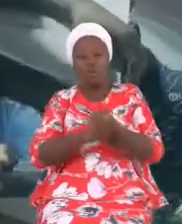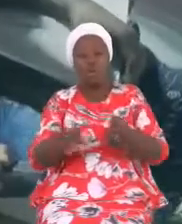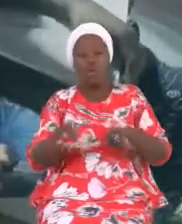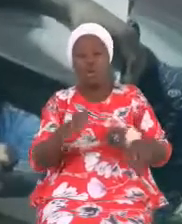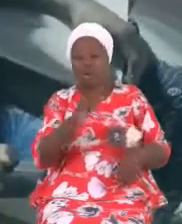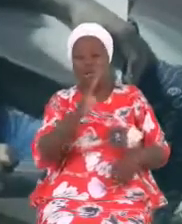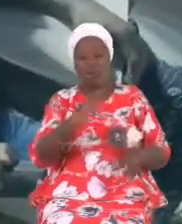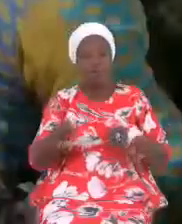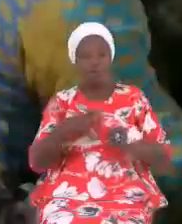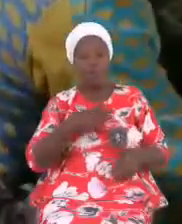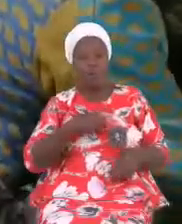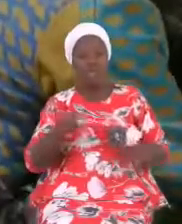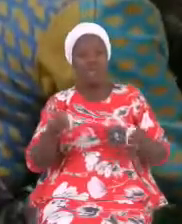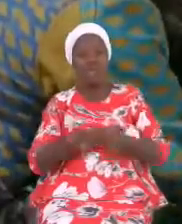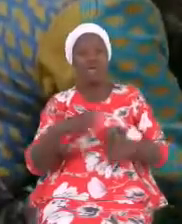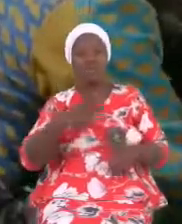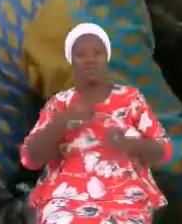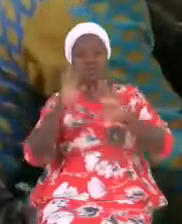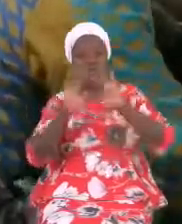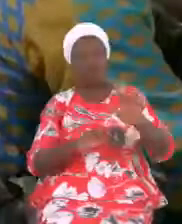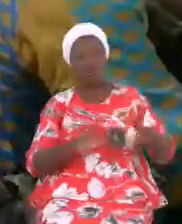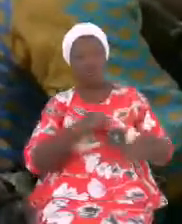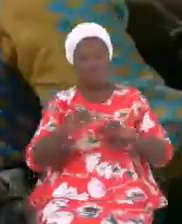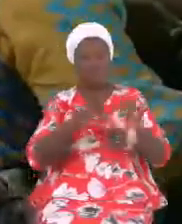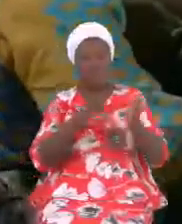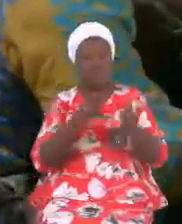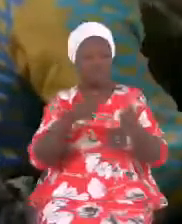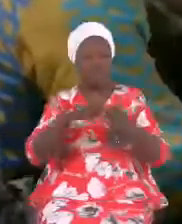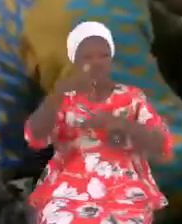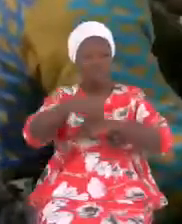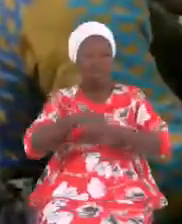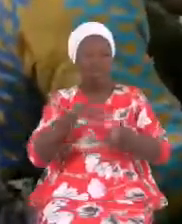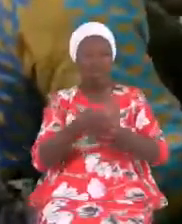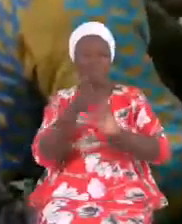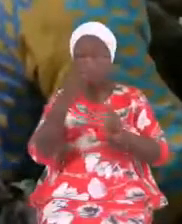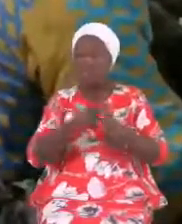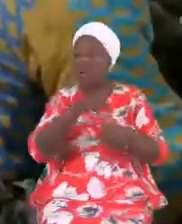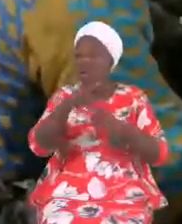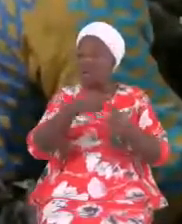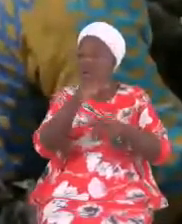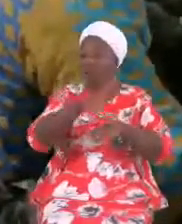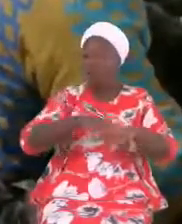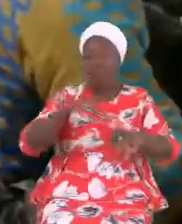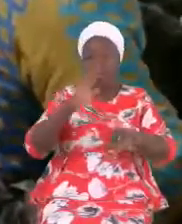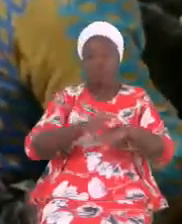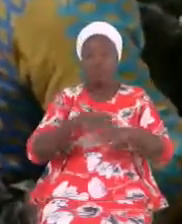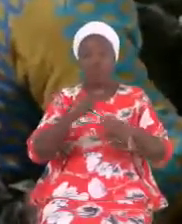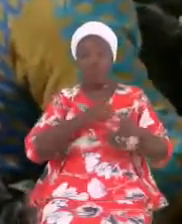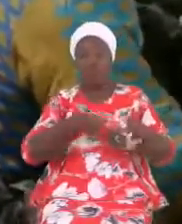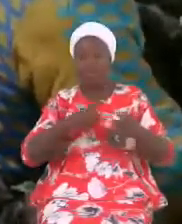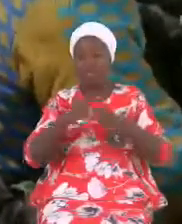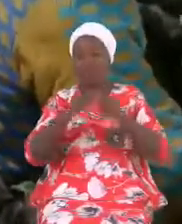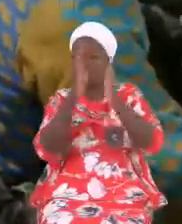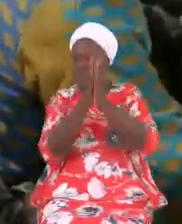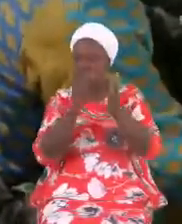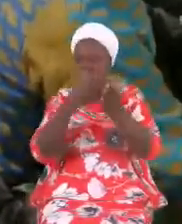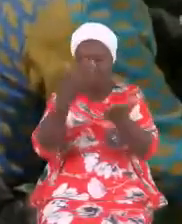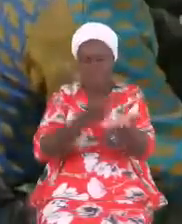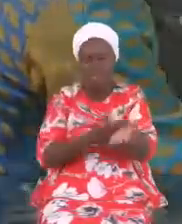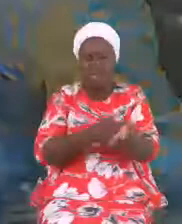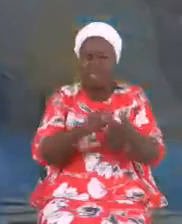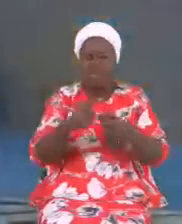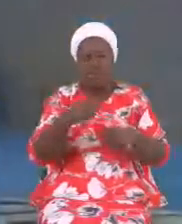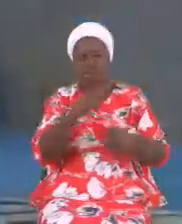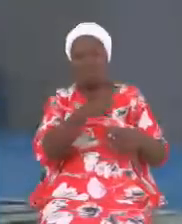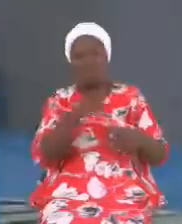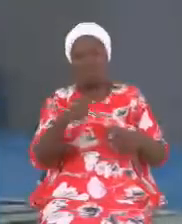he will do it tonight. When you call upon the Lord and you say, Lord, here am I. I